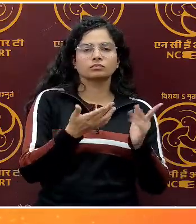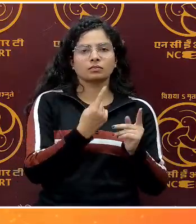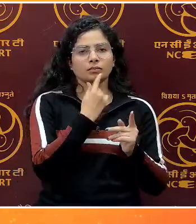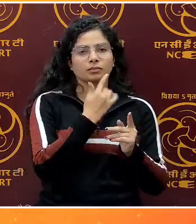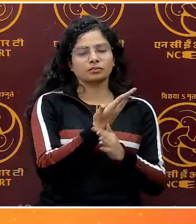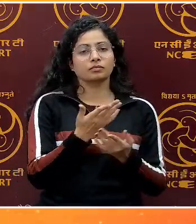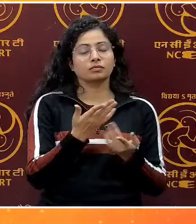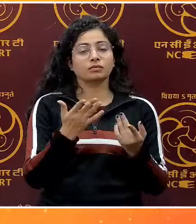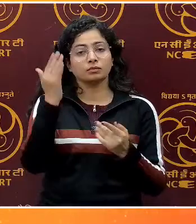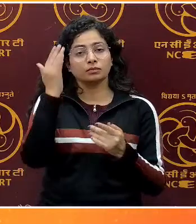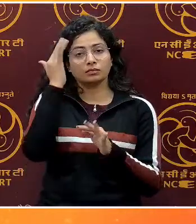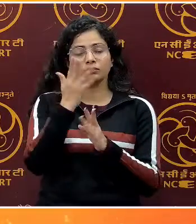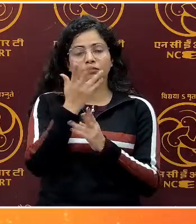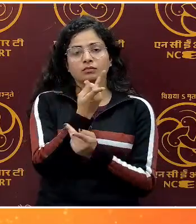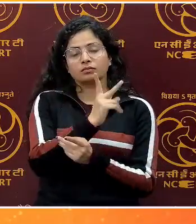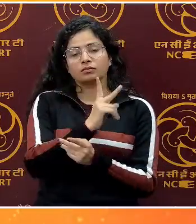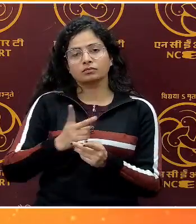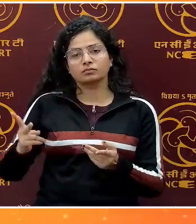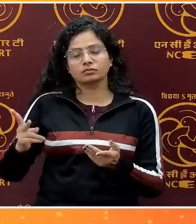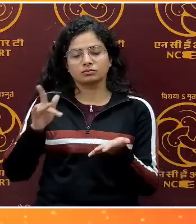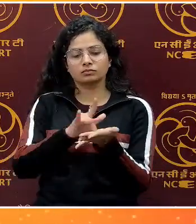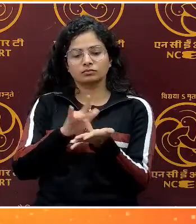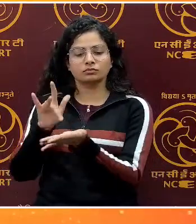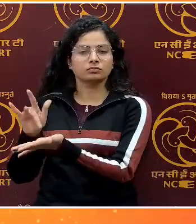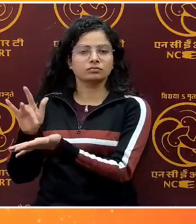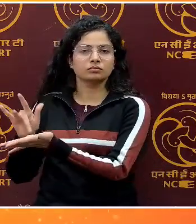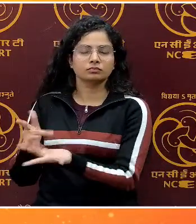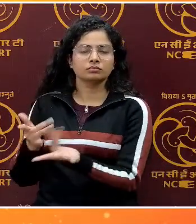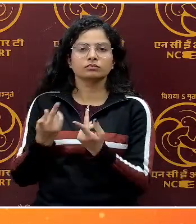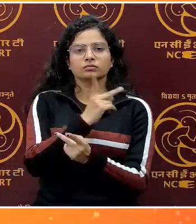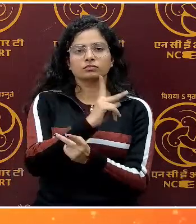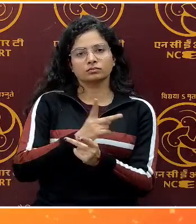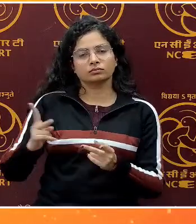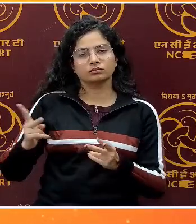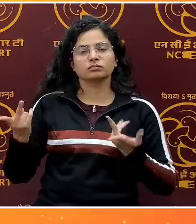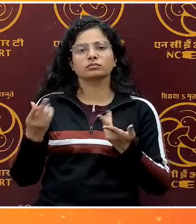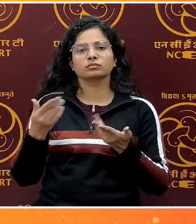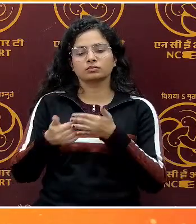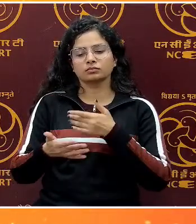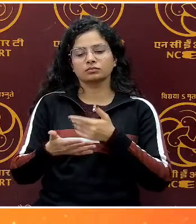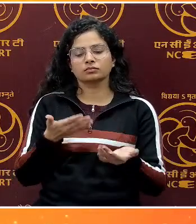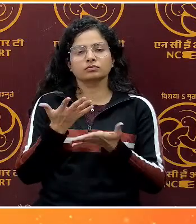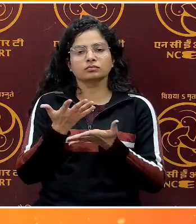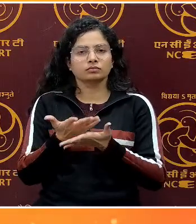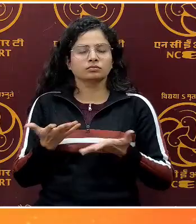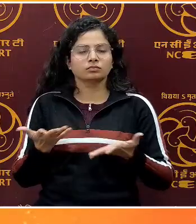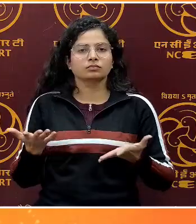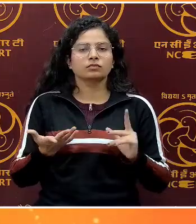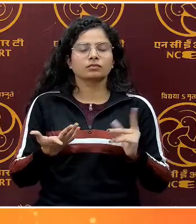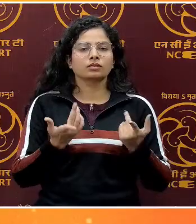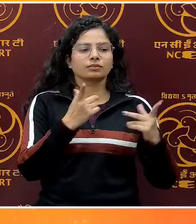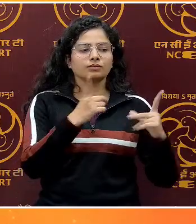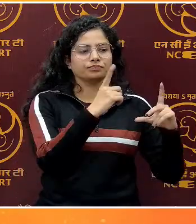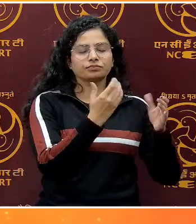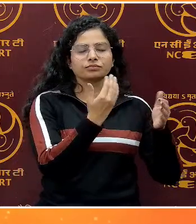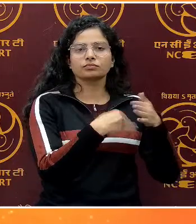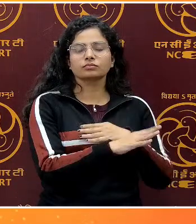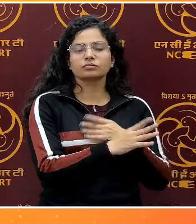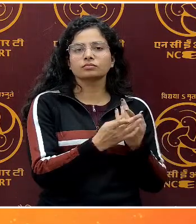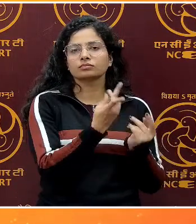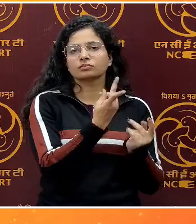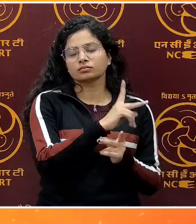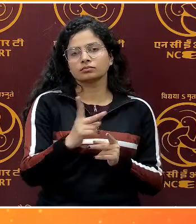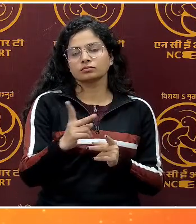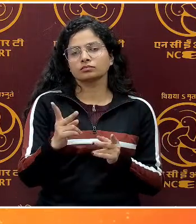find different positions, different sizes of the image. Okay. Okay. And like I told you,